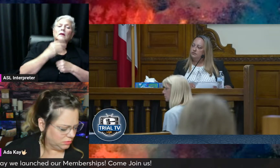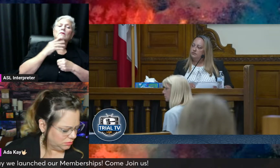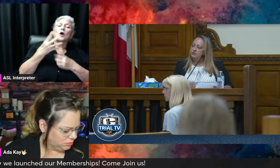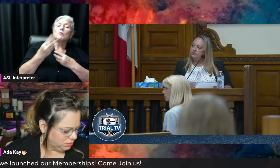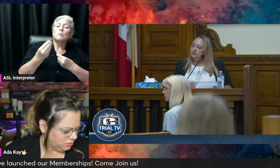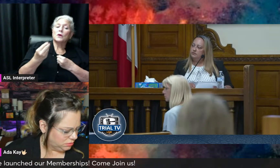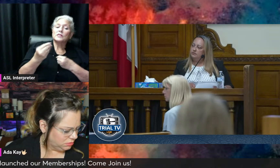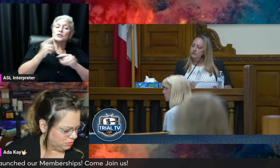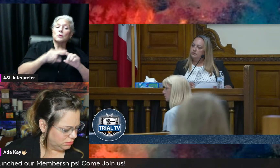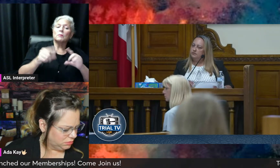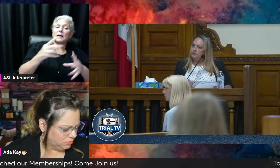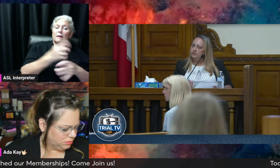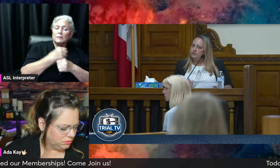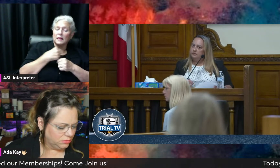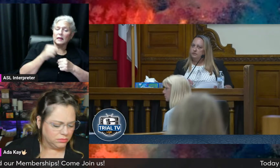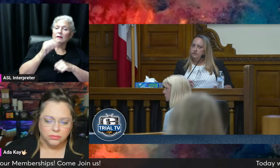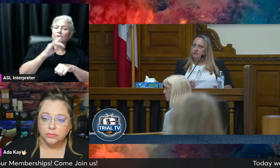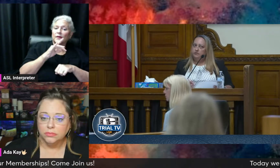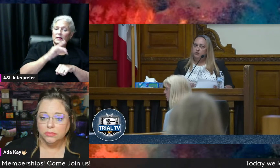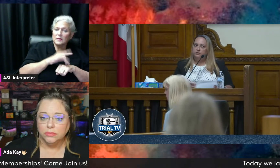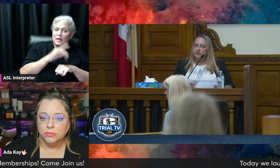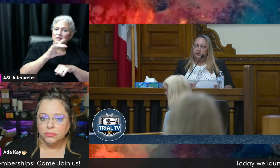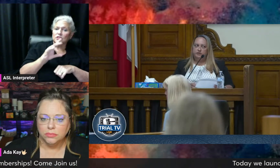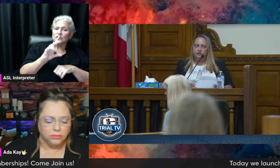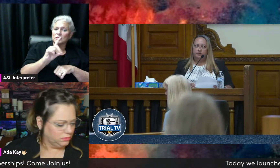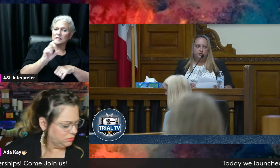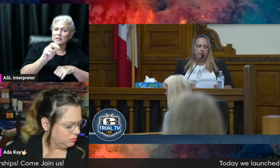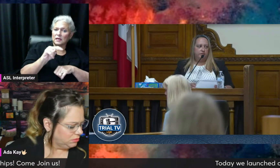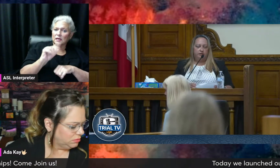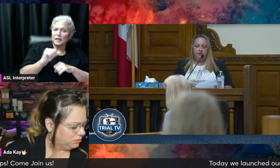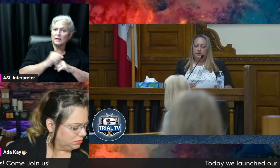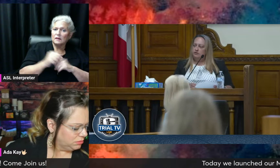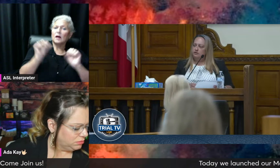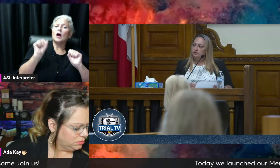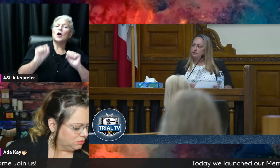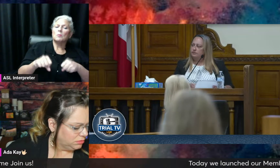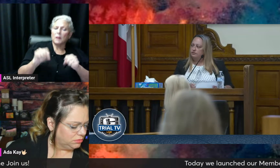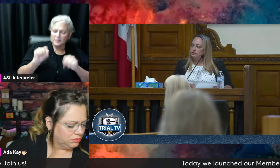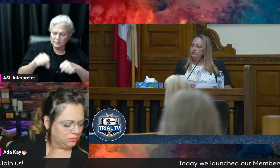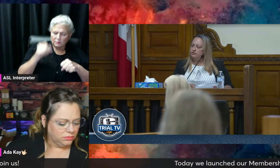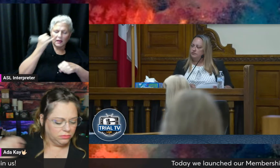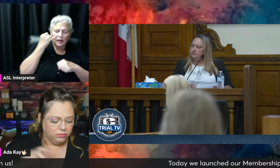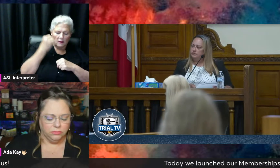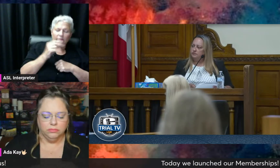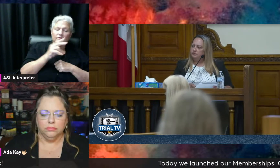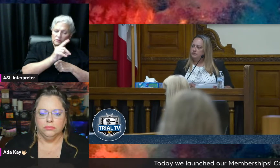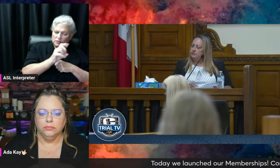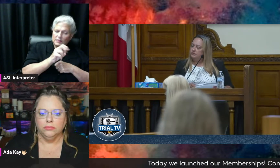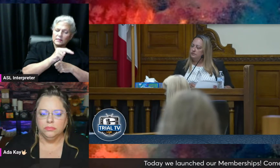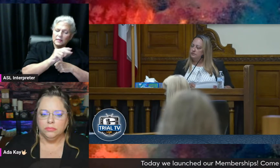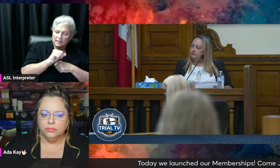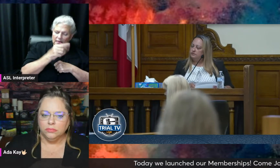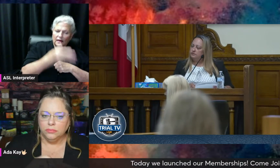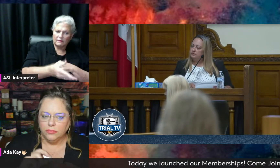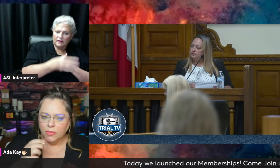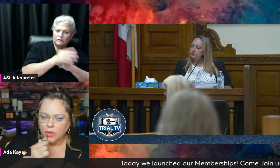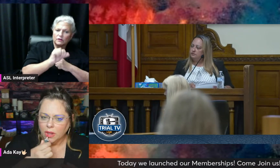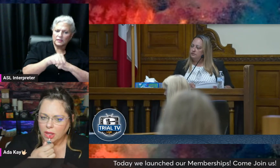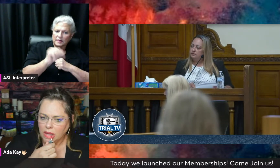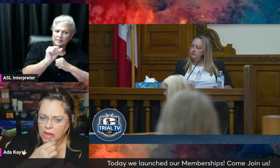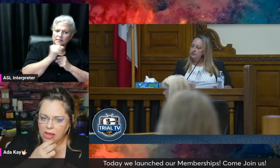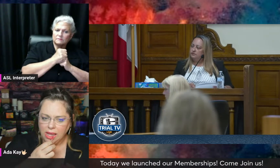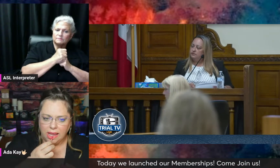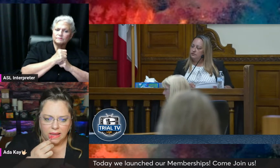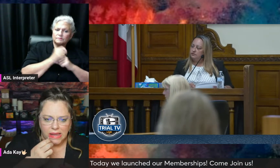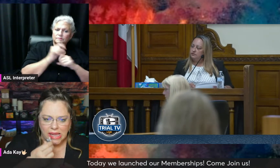going to get the touch DNA, aren't I? You could potentially, if there's some there, yes. Okay. And the fact that